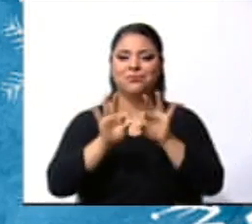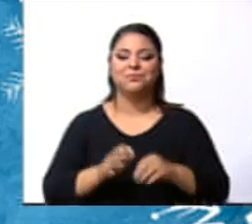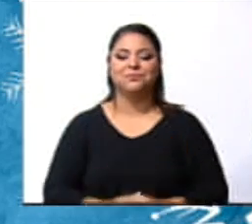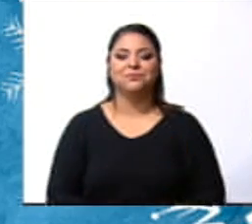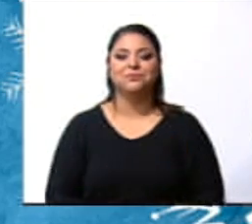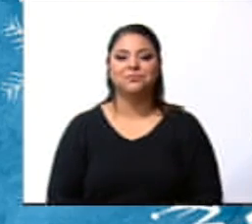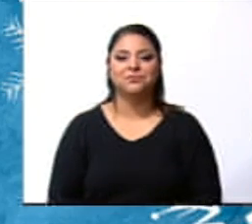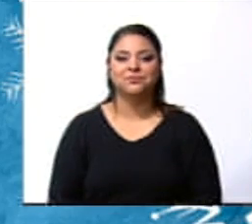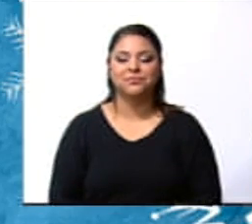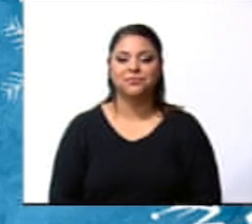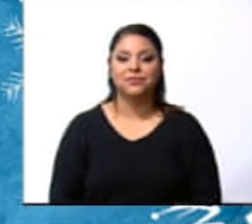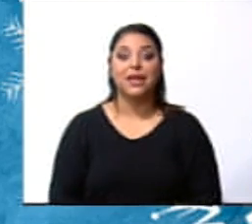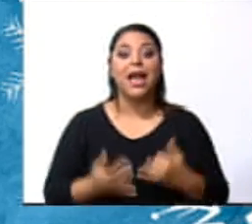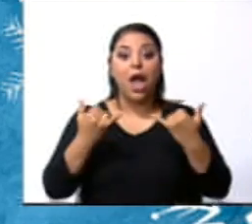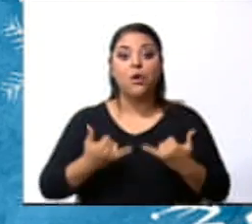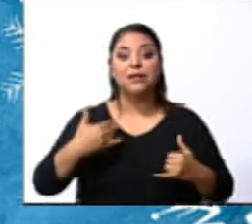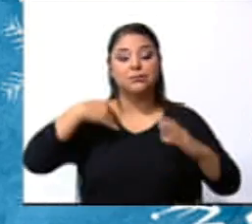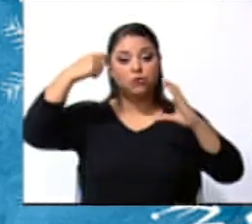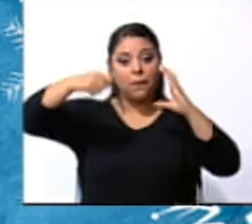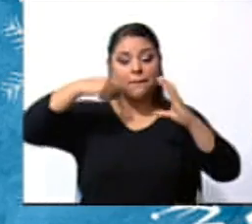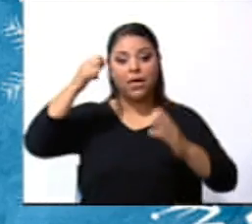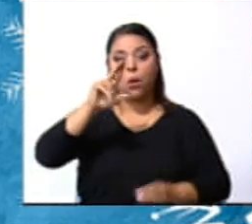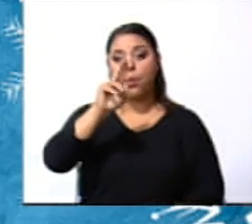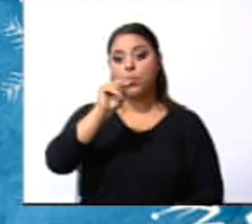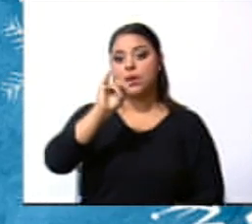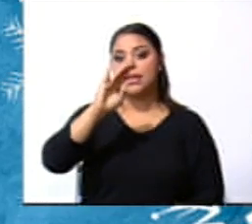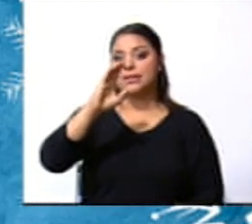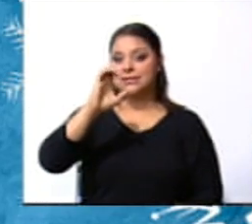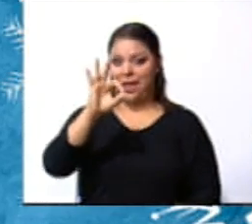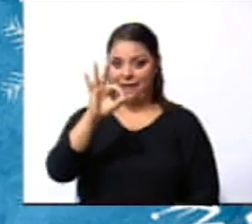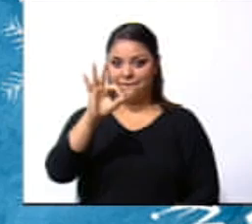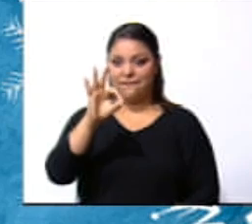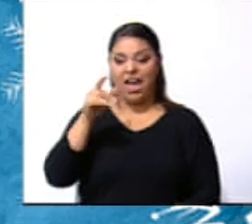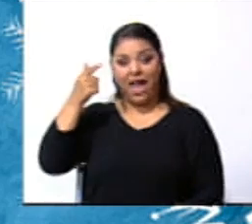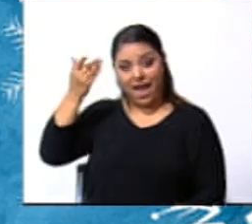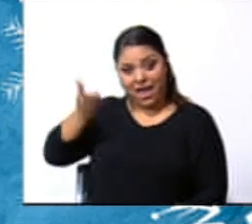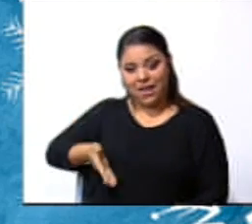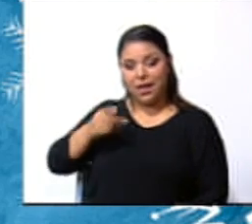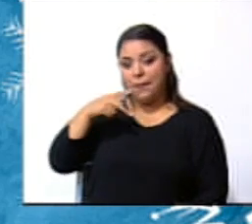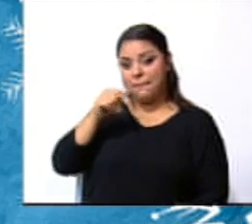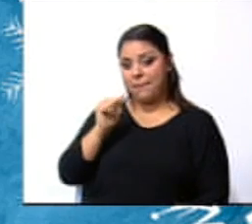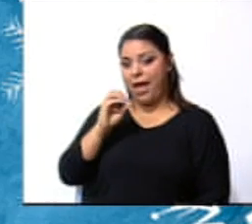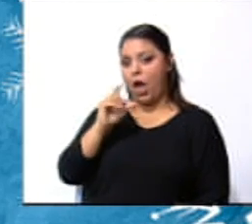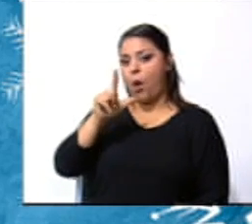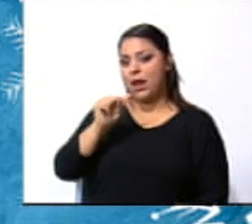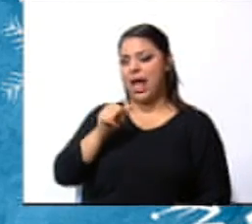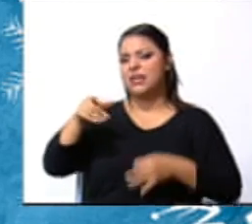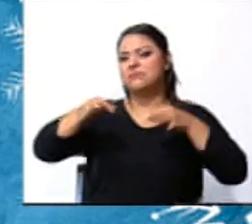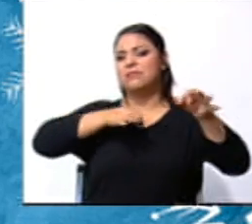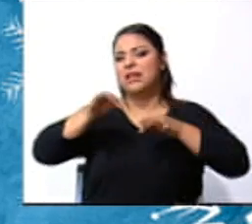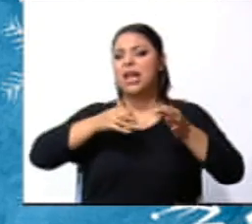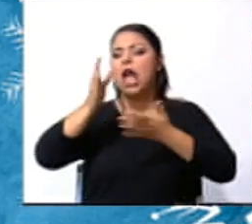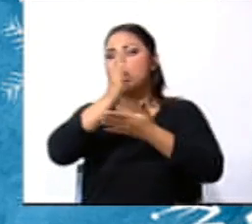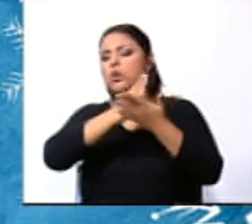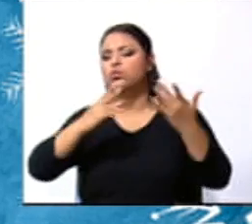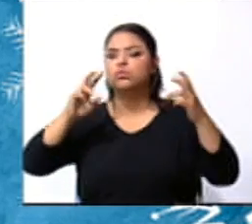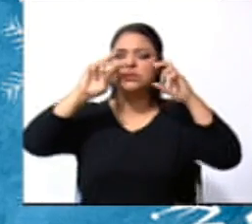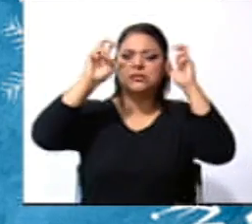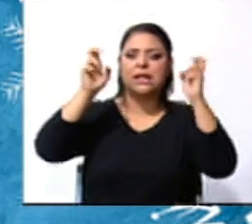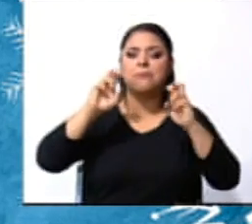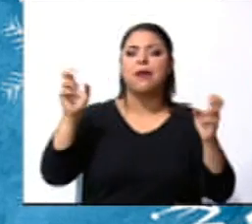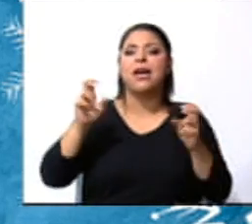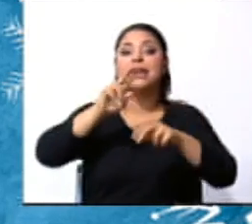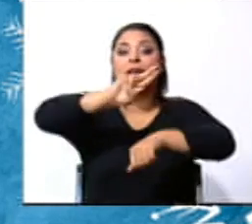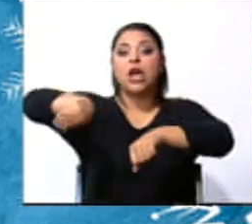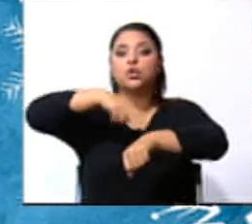we are having a video from UNICEF. And Paola is going to mention something about natural disasters. So